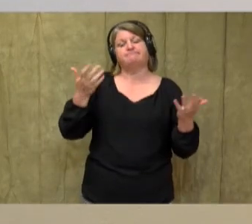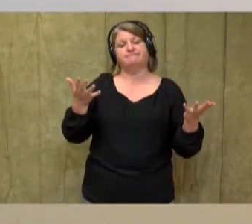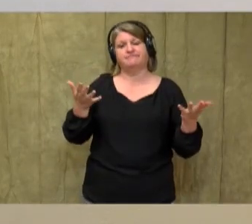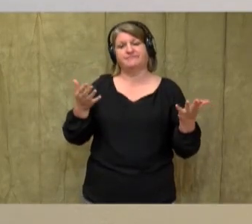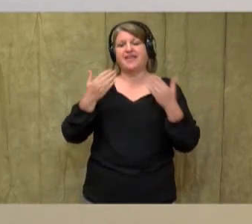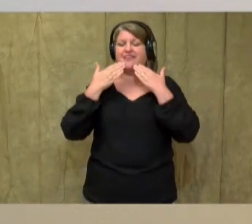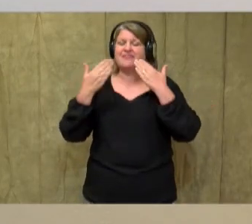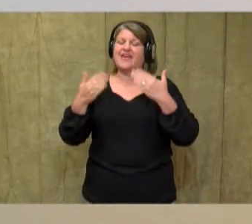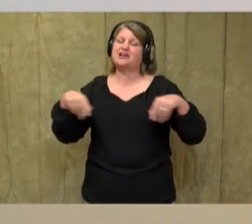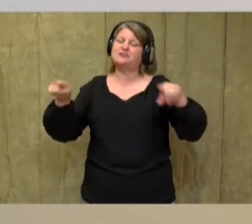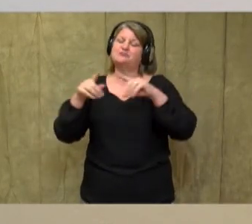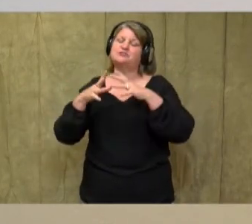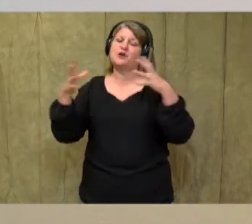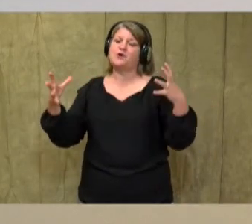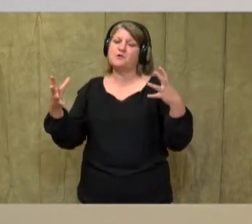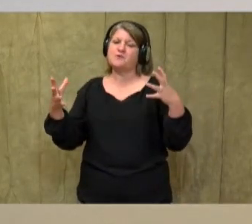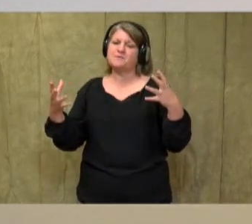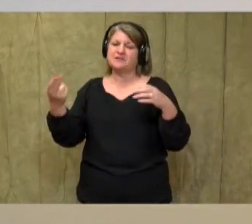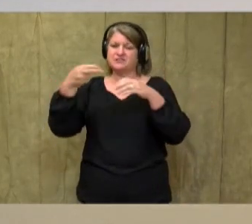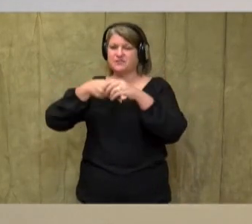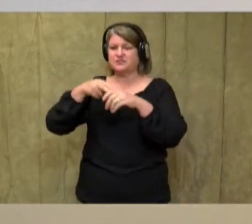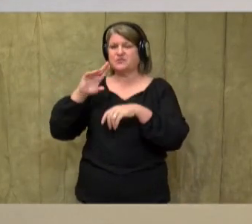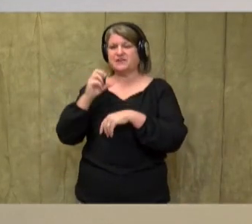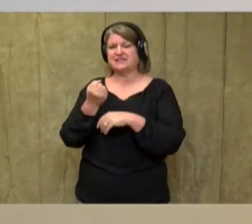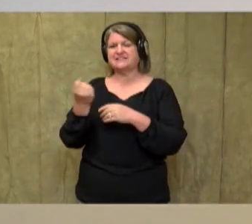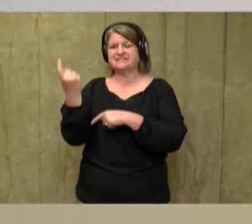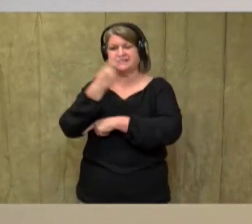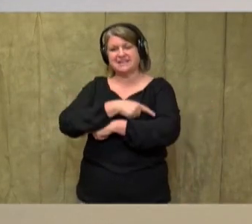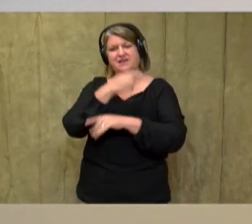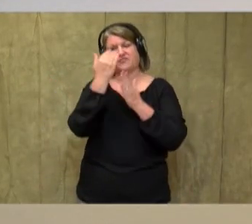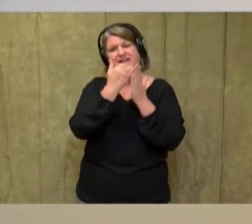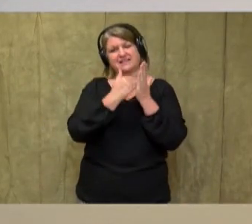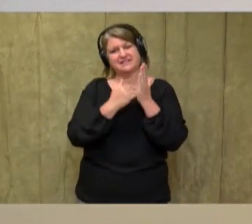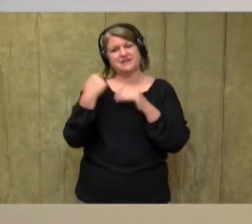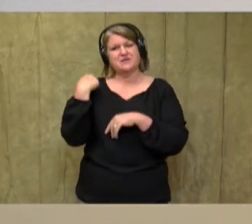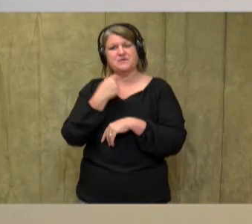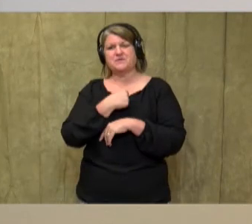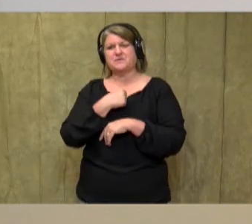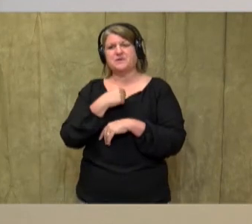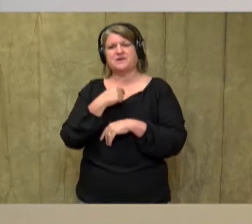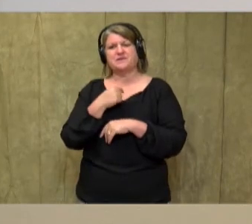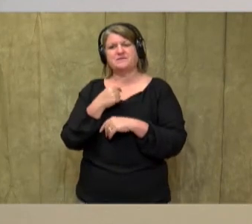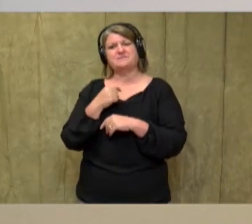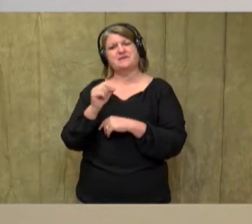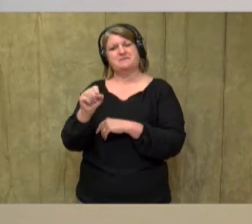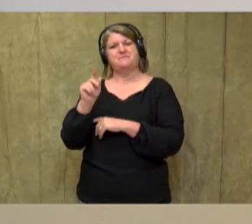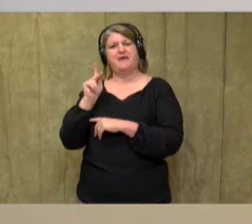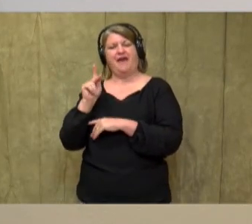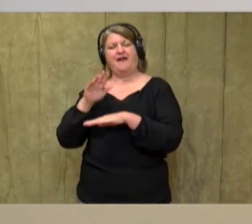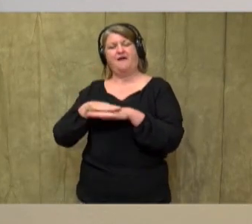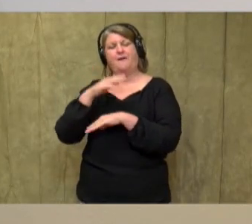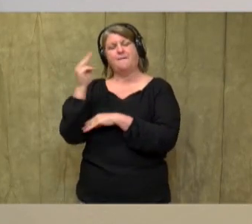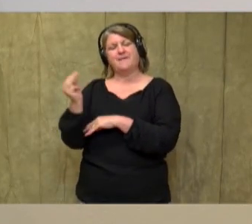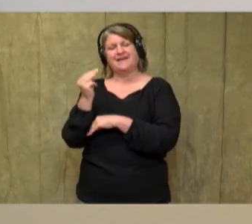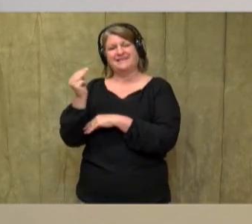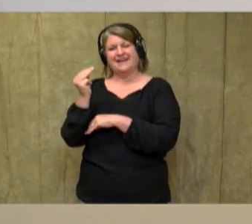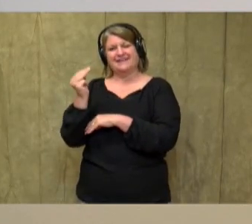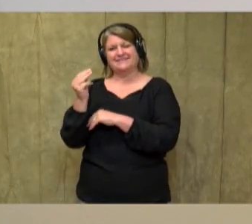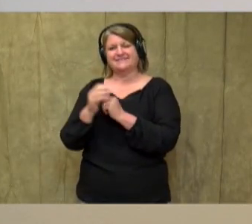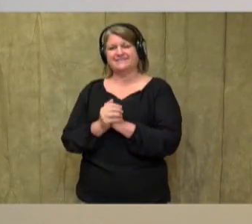Thank you so much for joining us today in our lesson, and we'll be back with adding more on Monday.